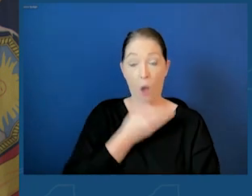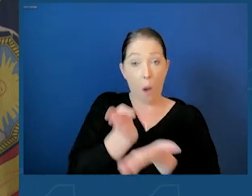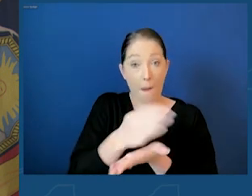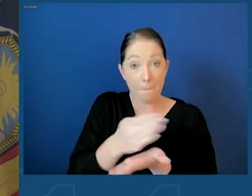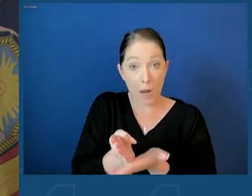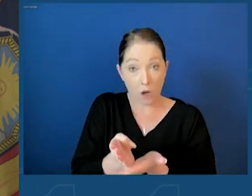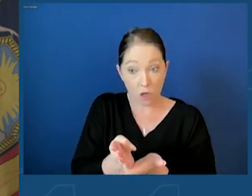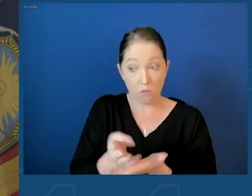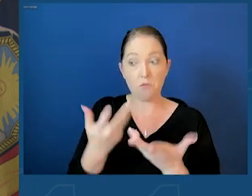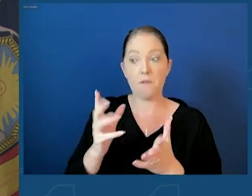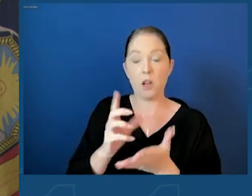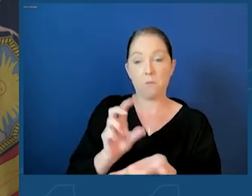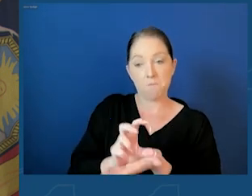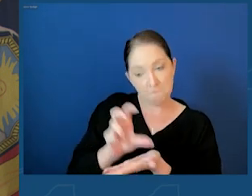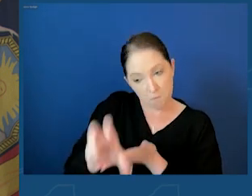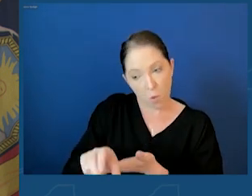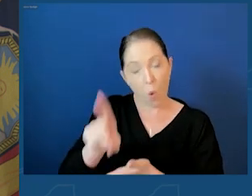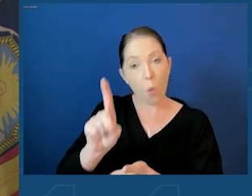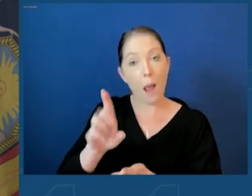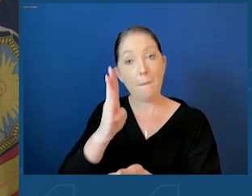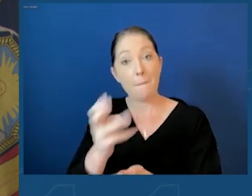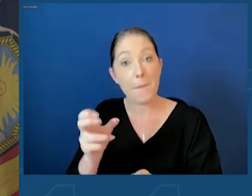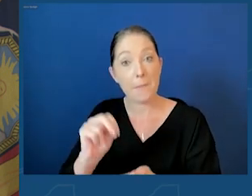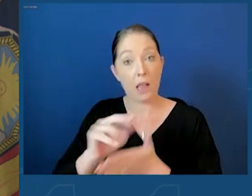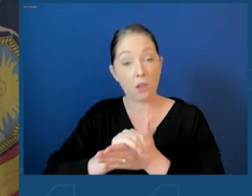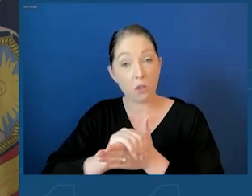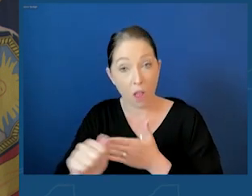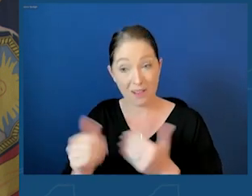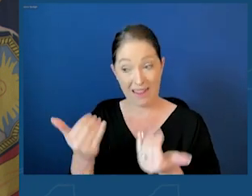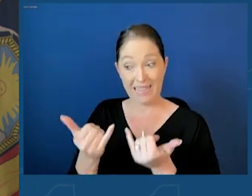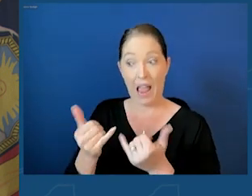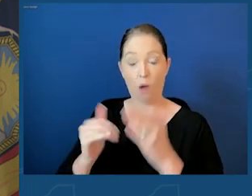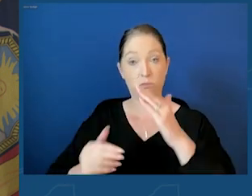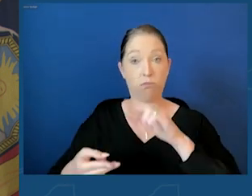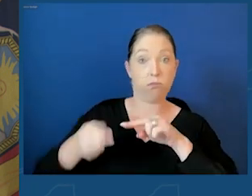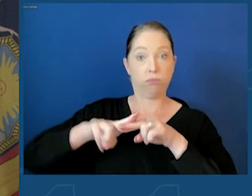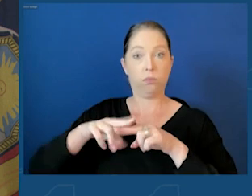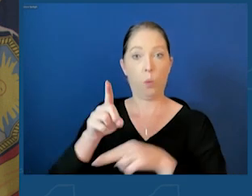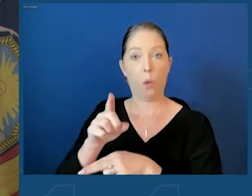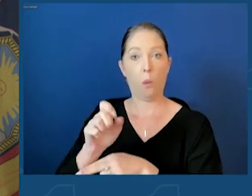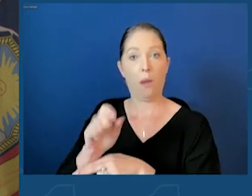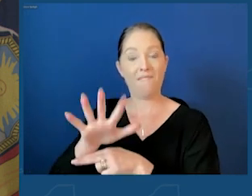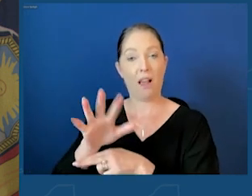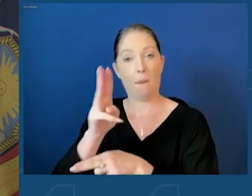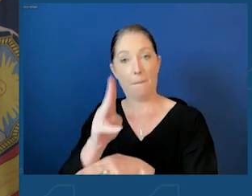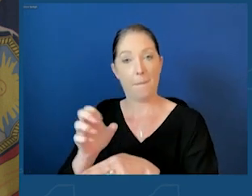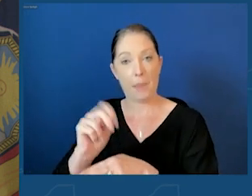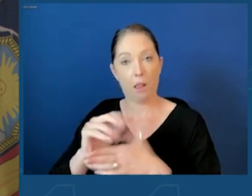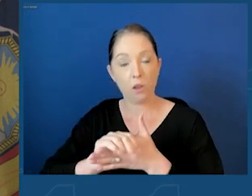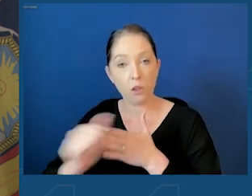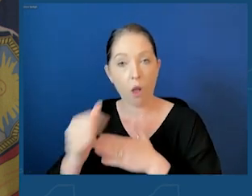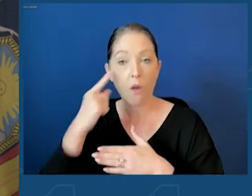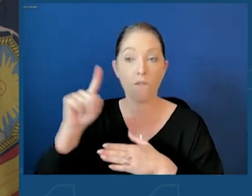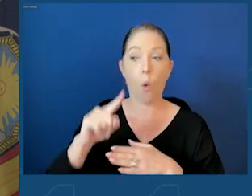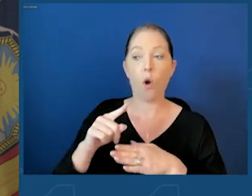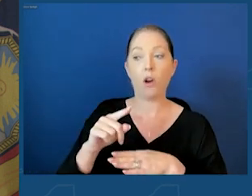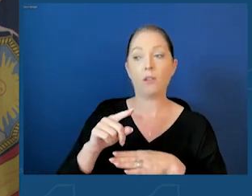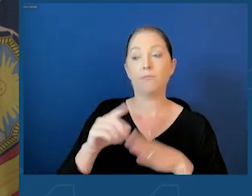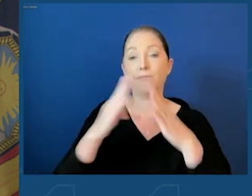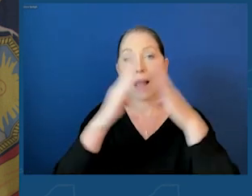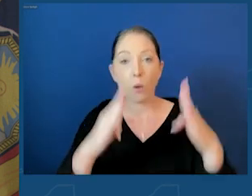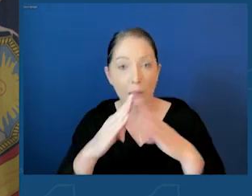billion, now upwards of $1.5 billion, for providing shelter, National Guard, public